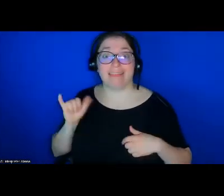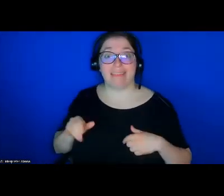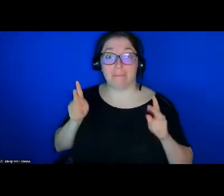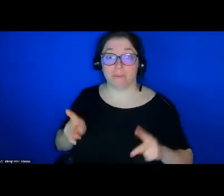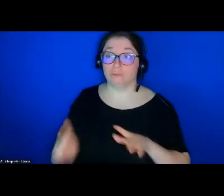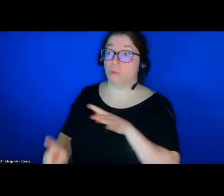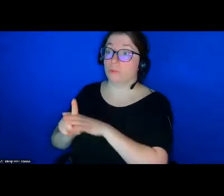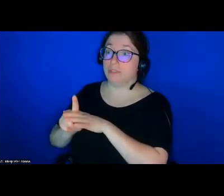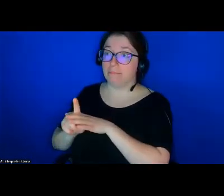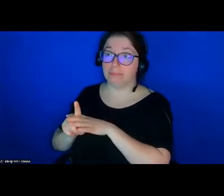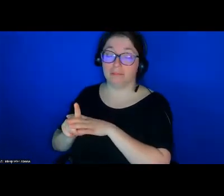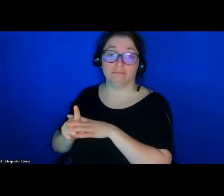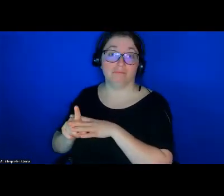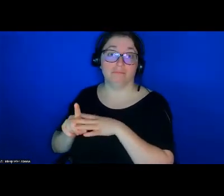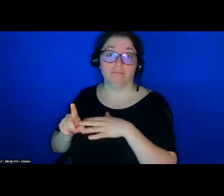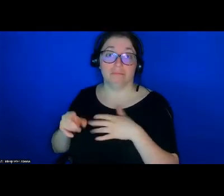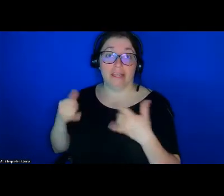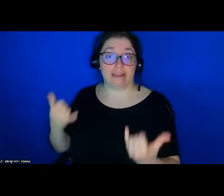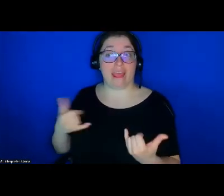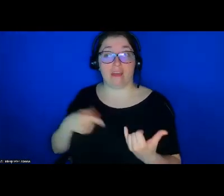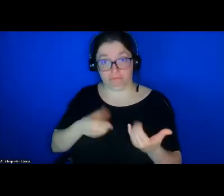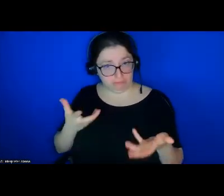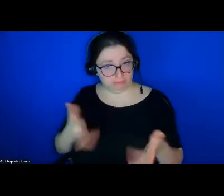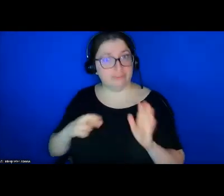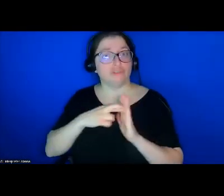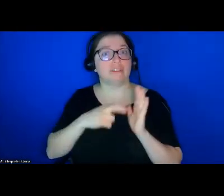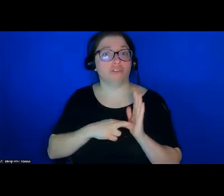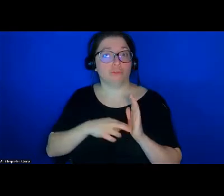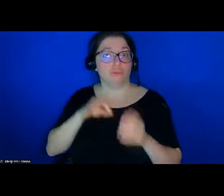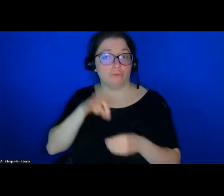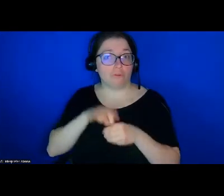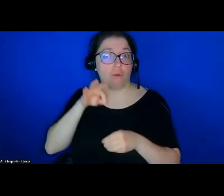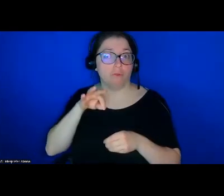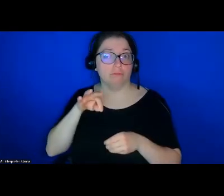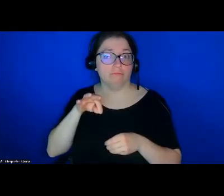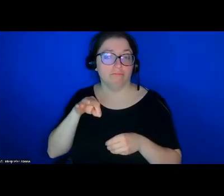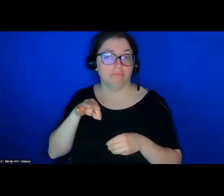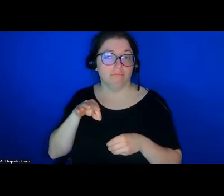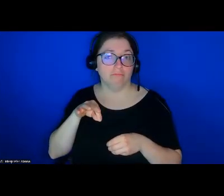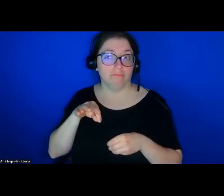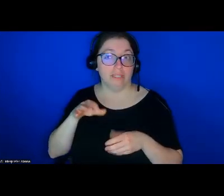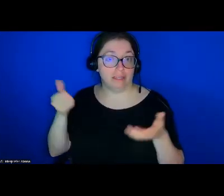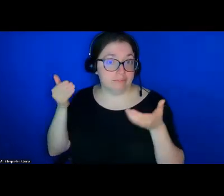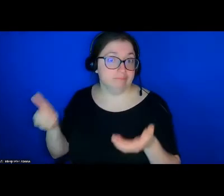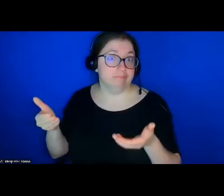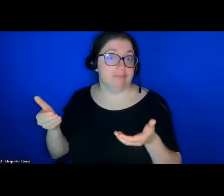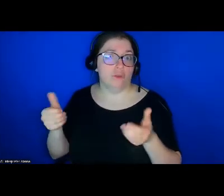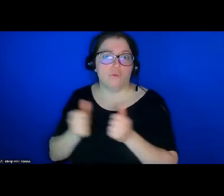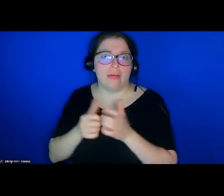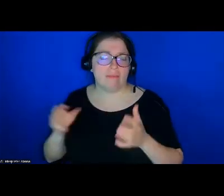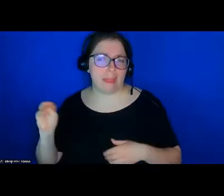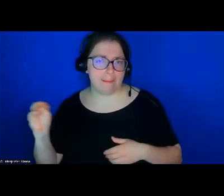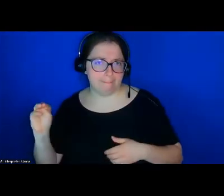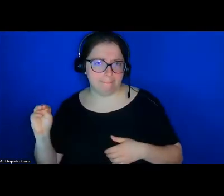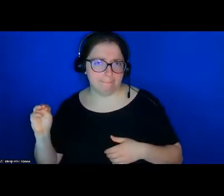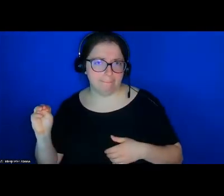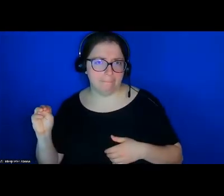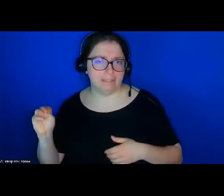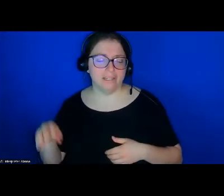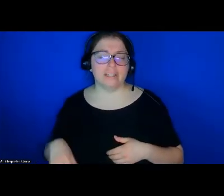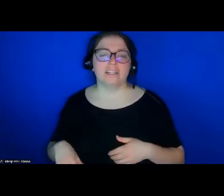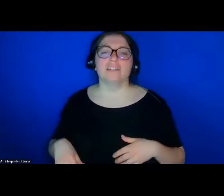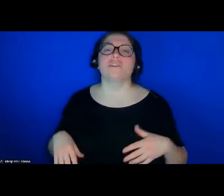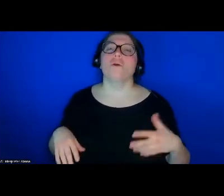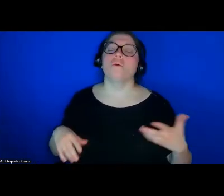know that person is now registered to vote in Nassau County without that M designation that's the kind of thing that talking to